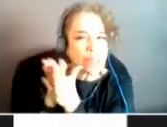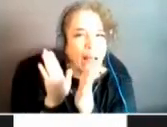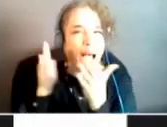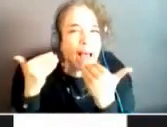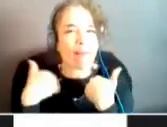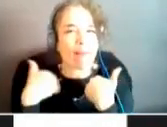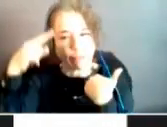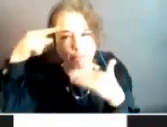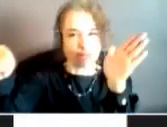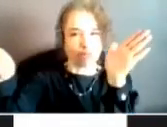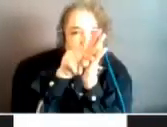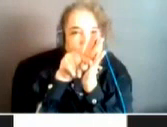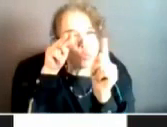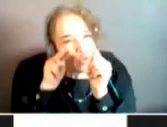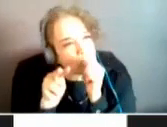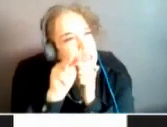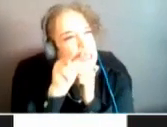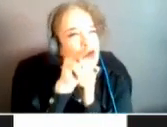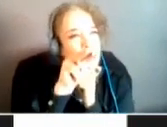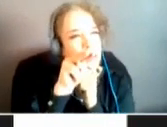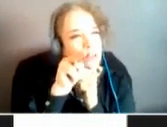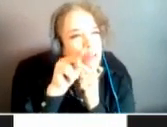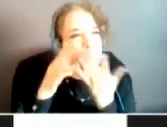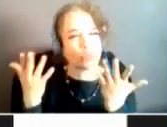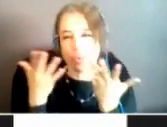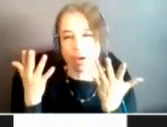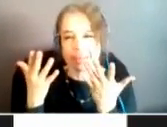have that perception. Mindy, next slide.